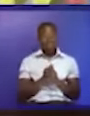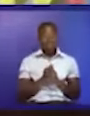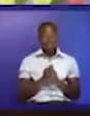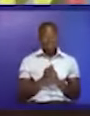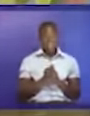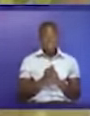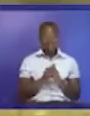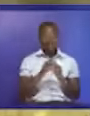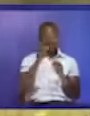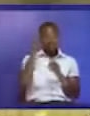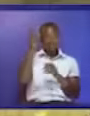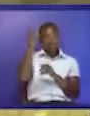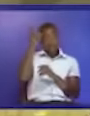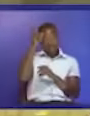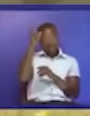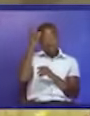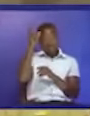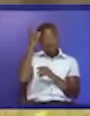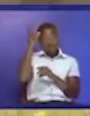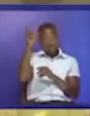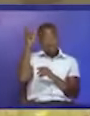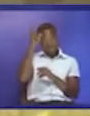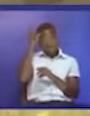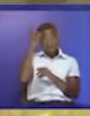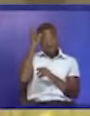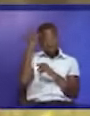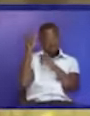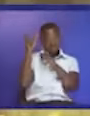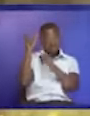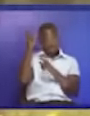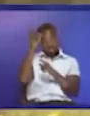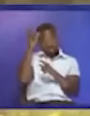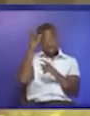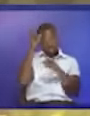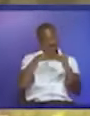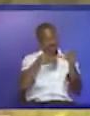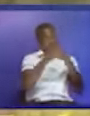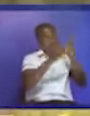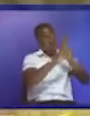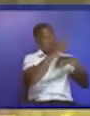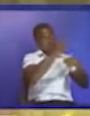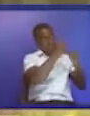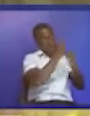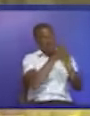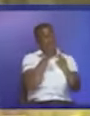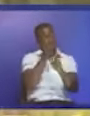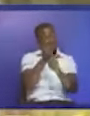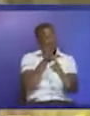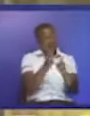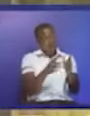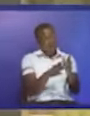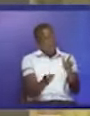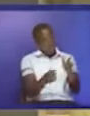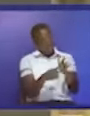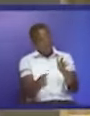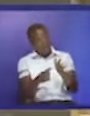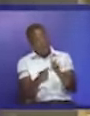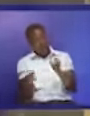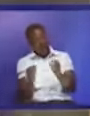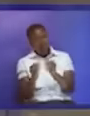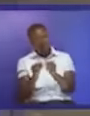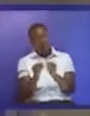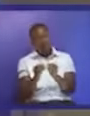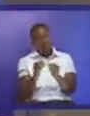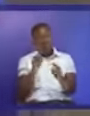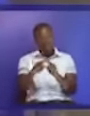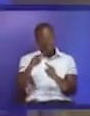Satan has been able to counterfeit every other thing that happens in the church except genuine